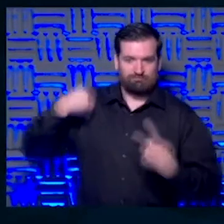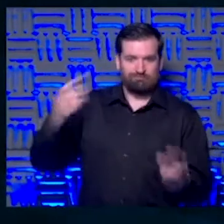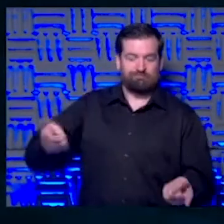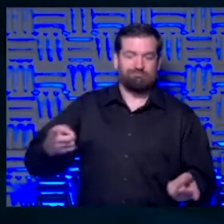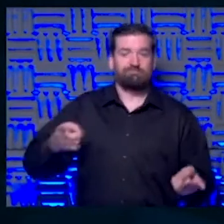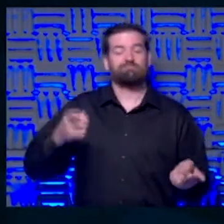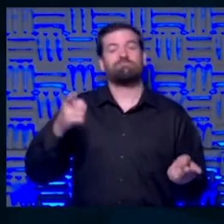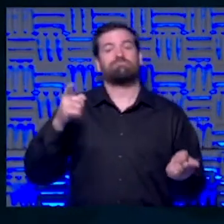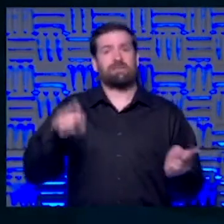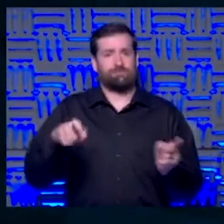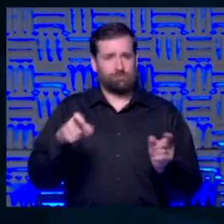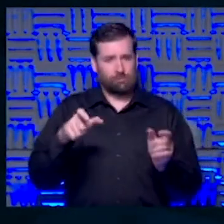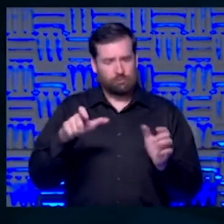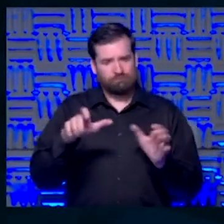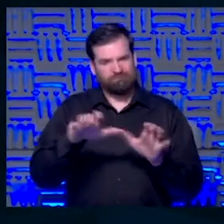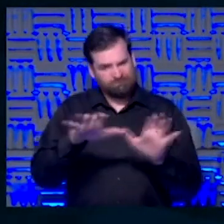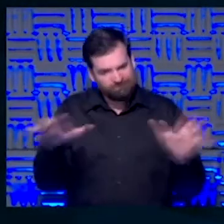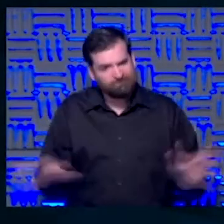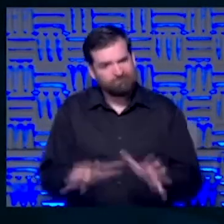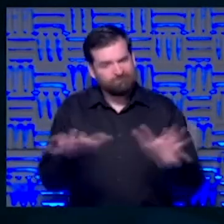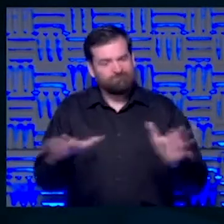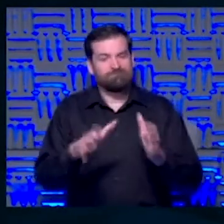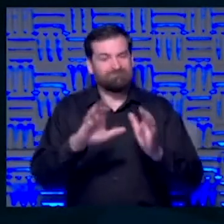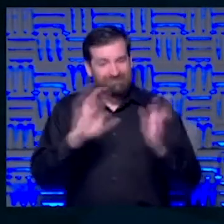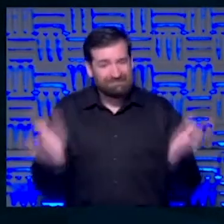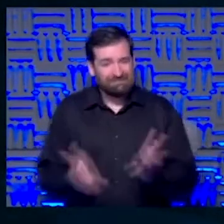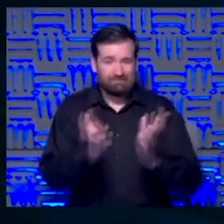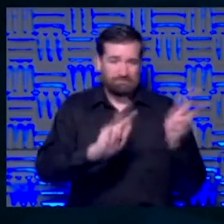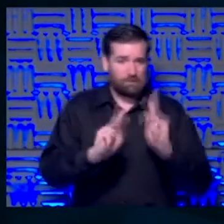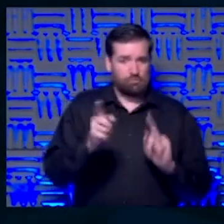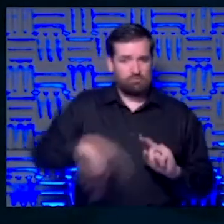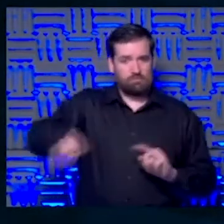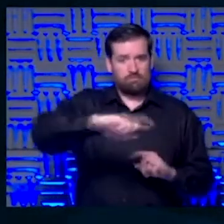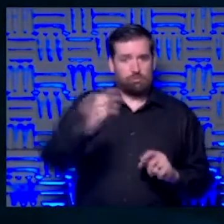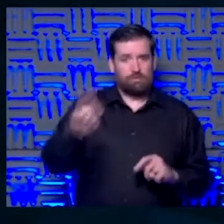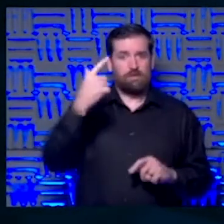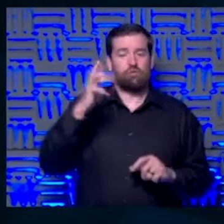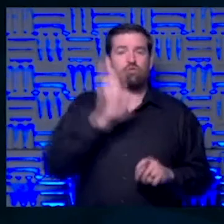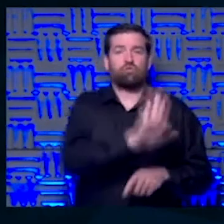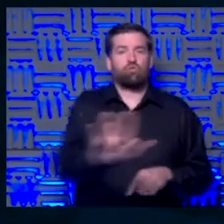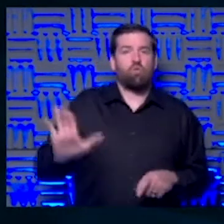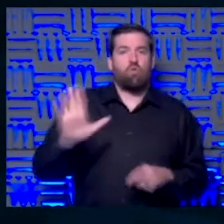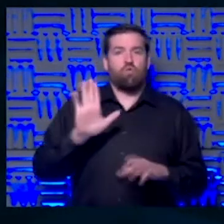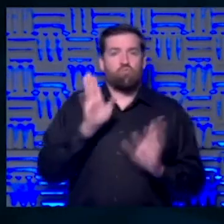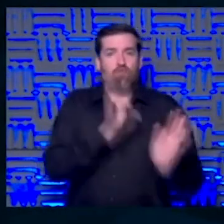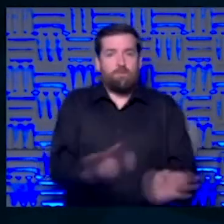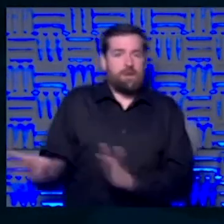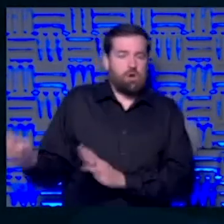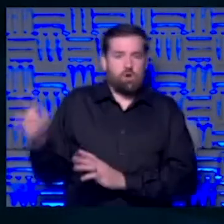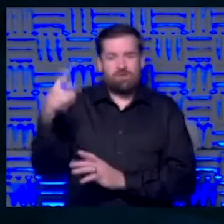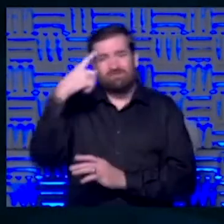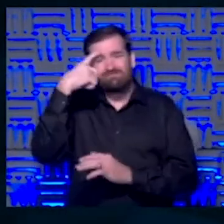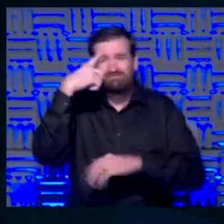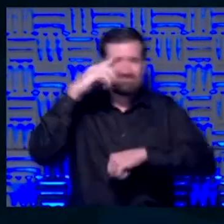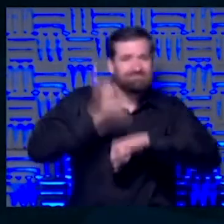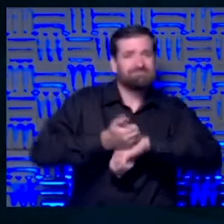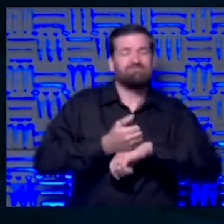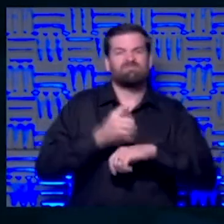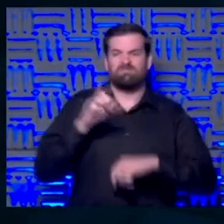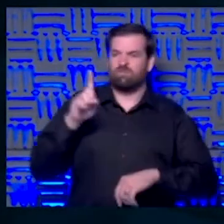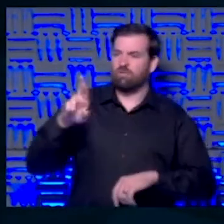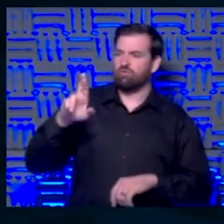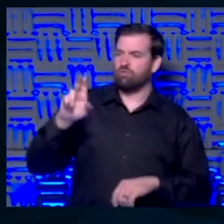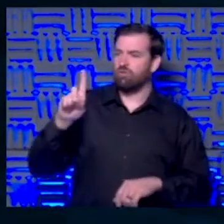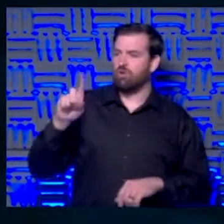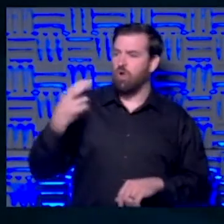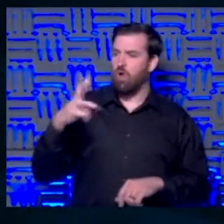people understand or help people to understand that they own their own preparedness, and just to be very mindful of the things that Dr. Hawkinson and